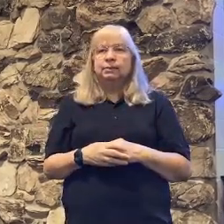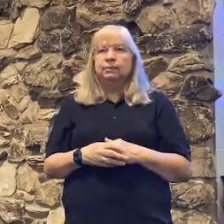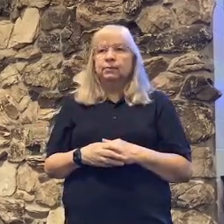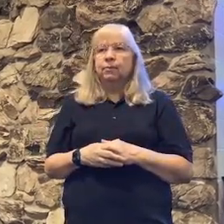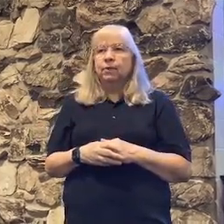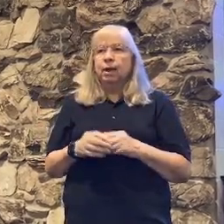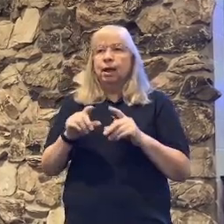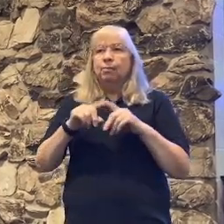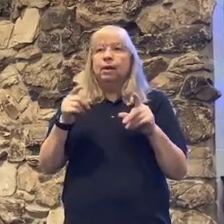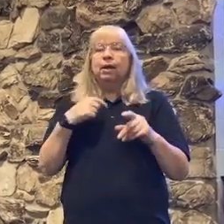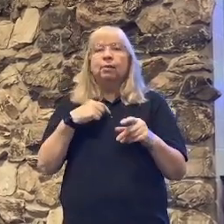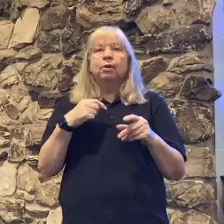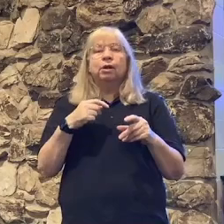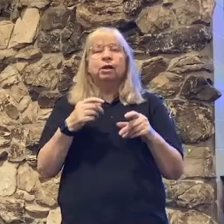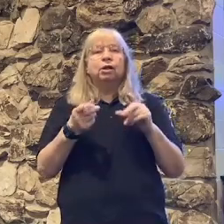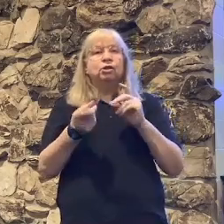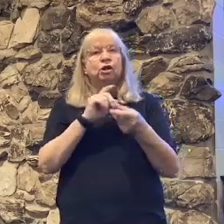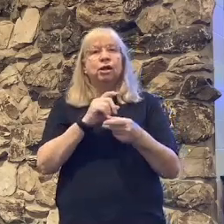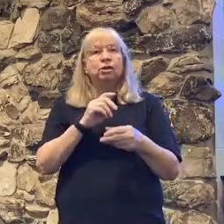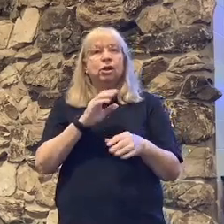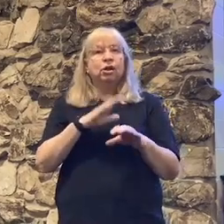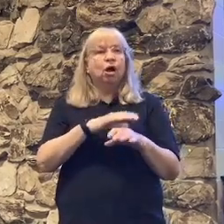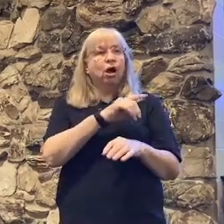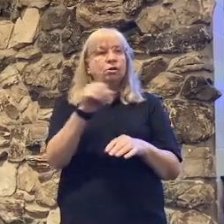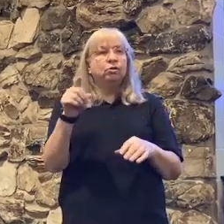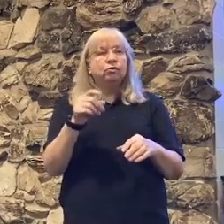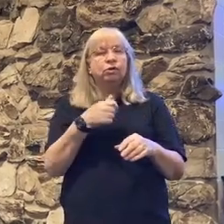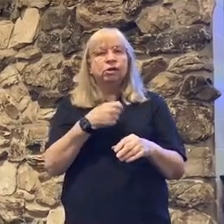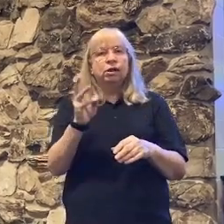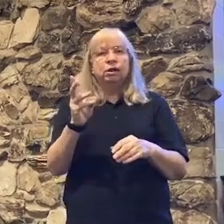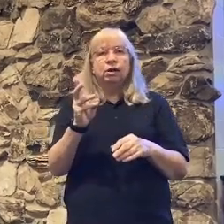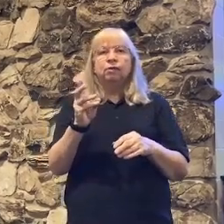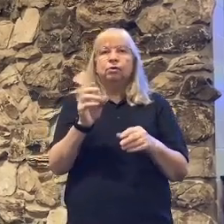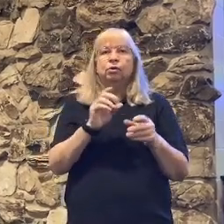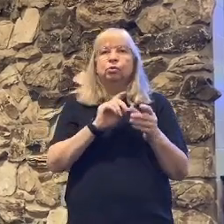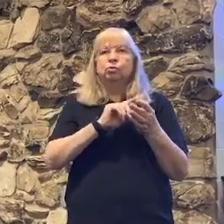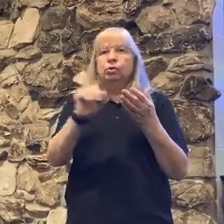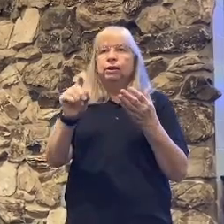But I'm going to change the question up on you, at least for the next couple of weeks.